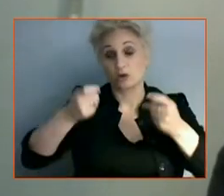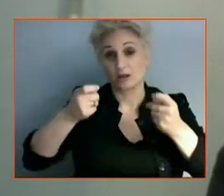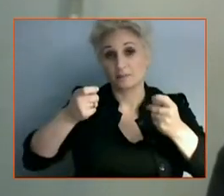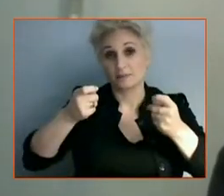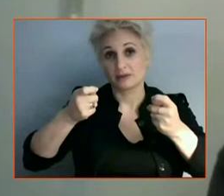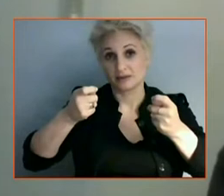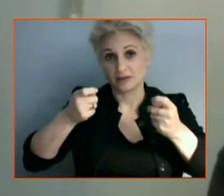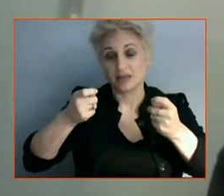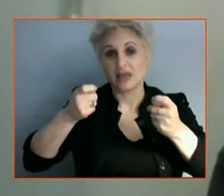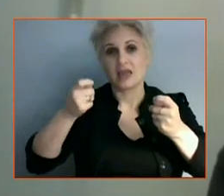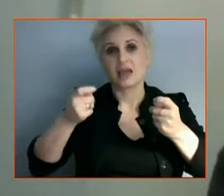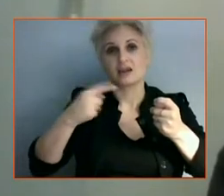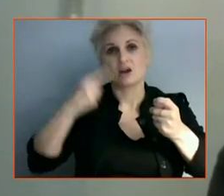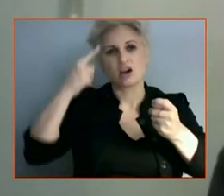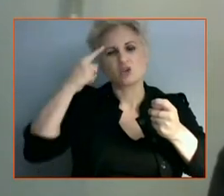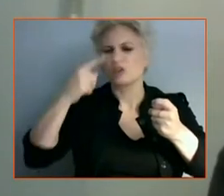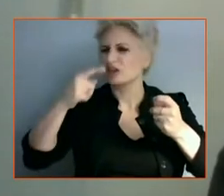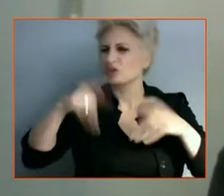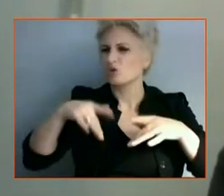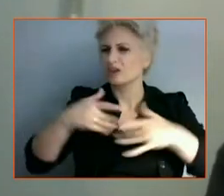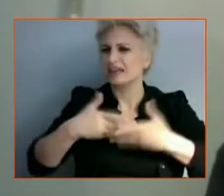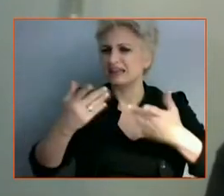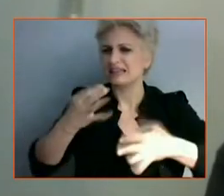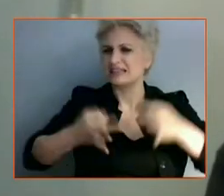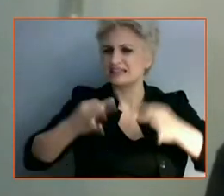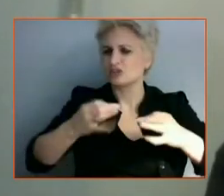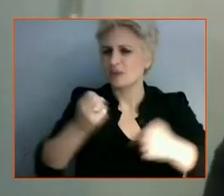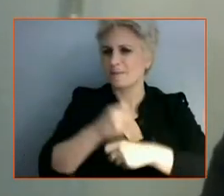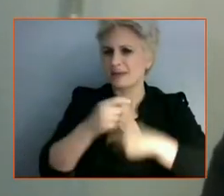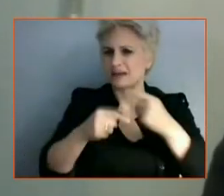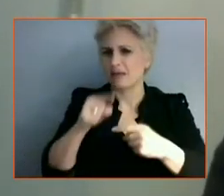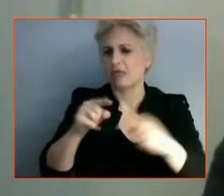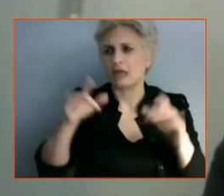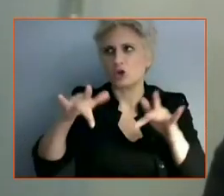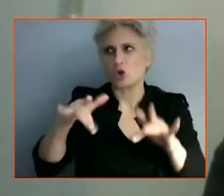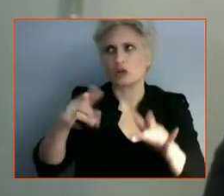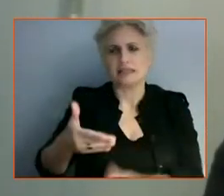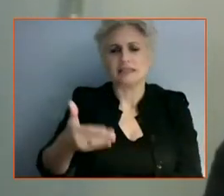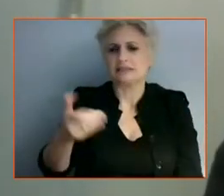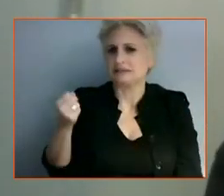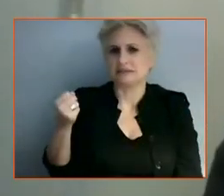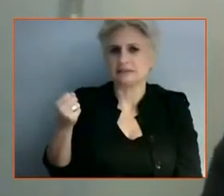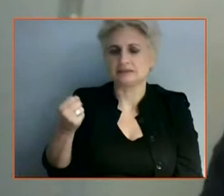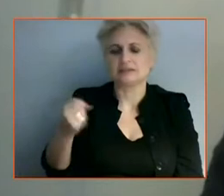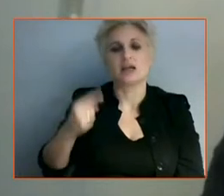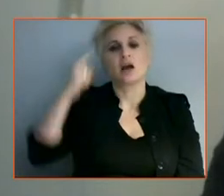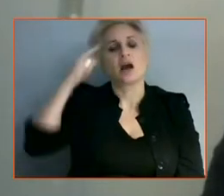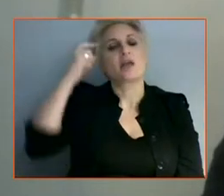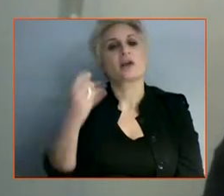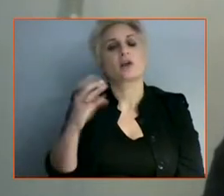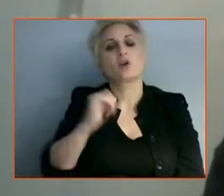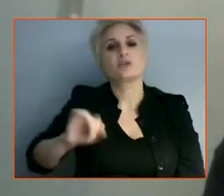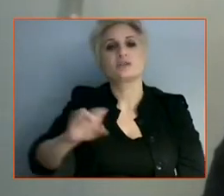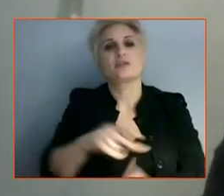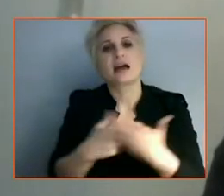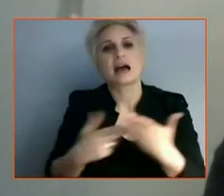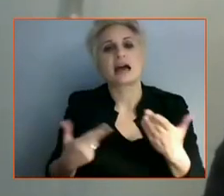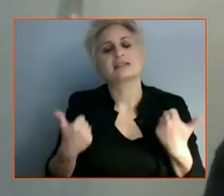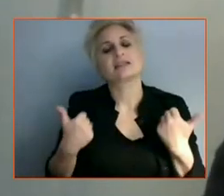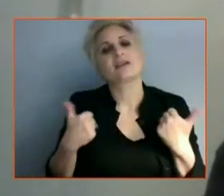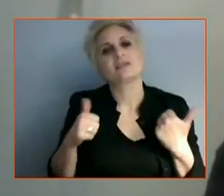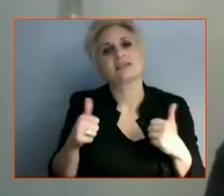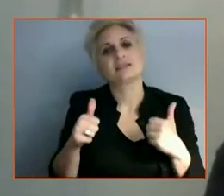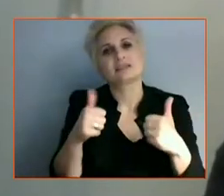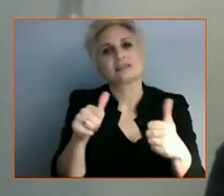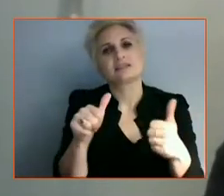don't think any decisions have been made on what that might look like. I will say a lot of our artists have successfully